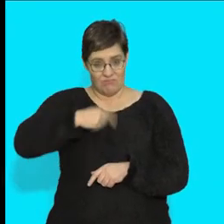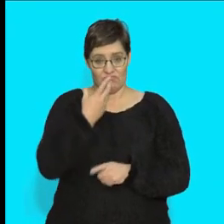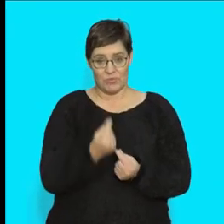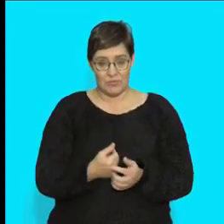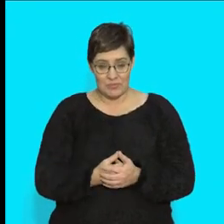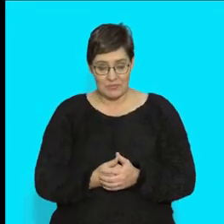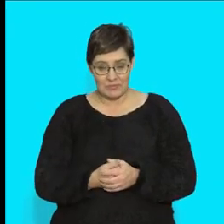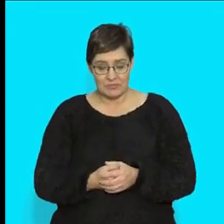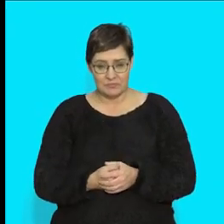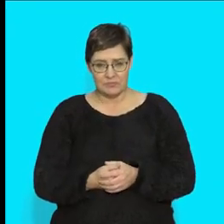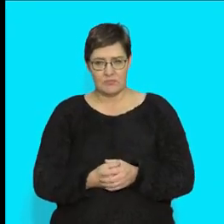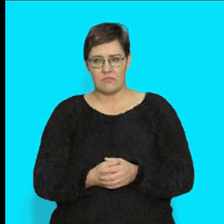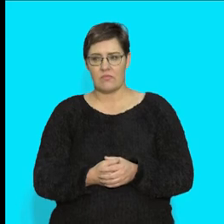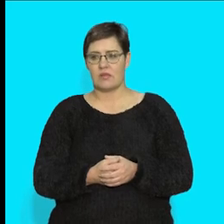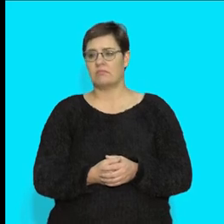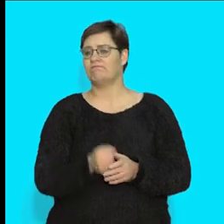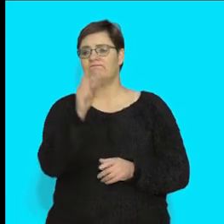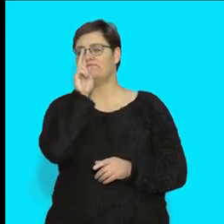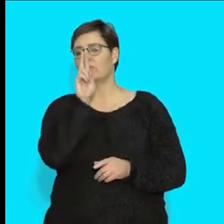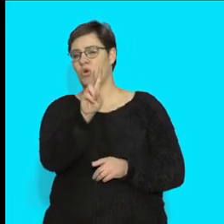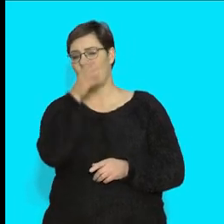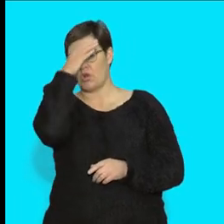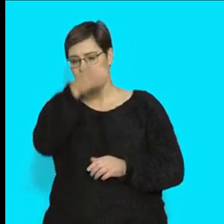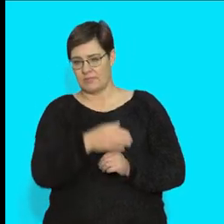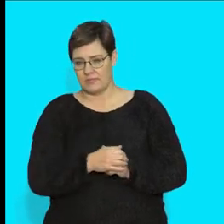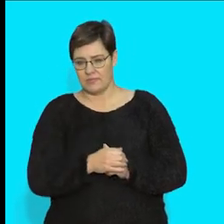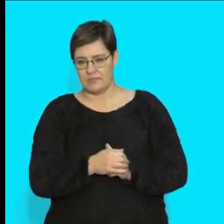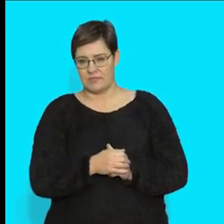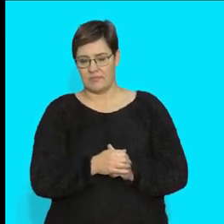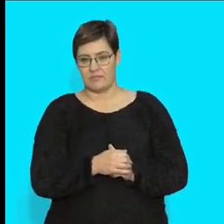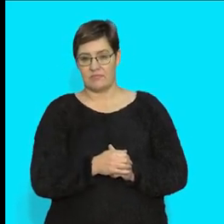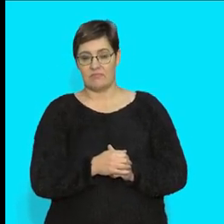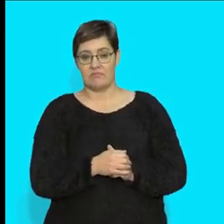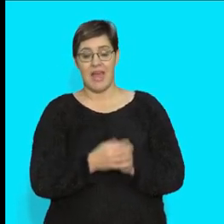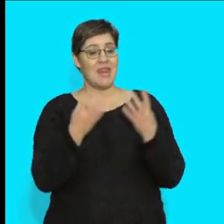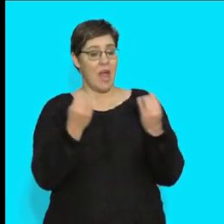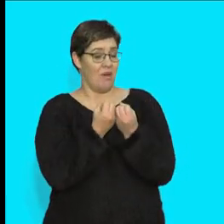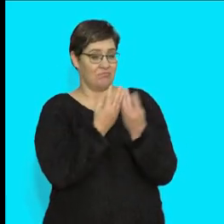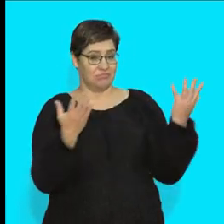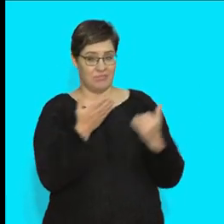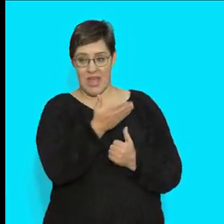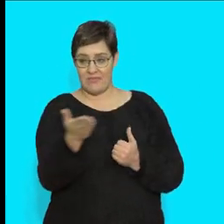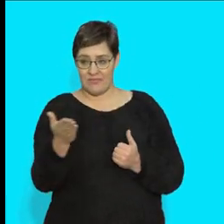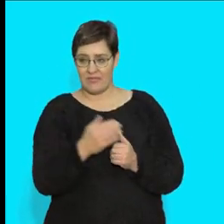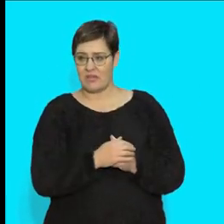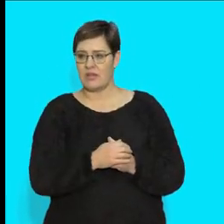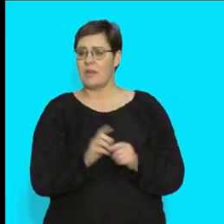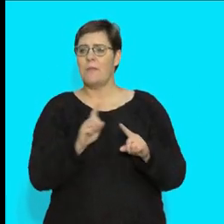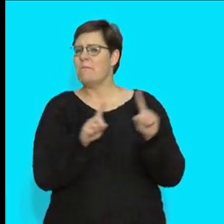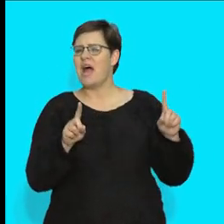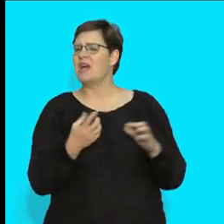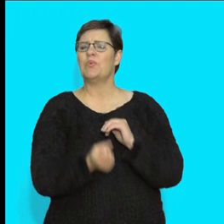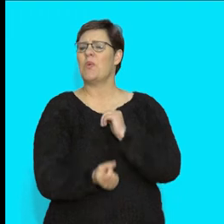Okay, guys, so let's have a look at this concept. There's a lot of numbers, all right? But basically what happens is the